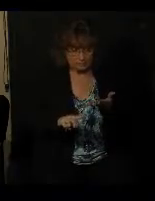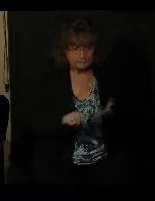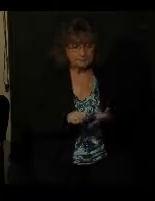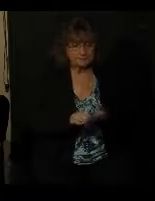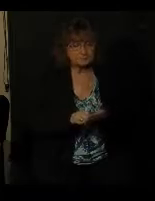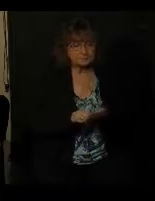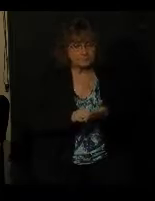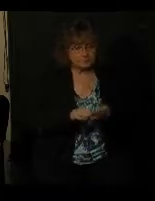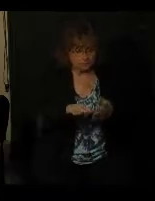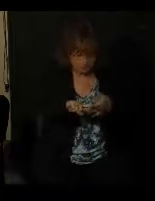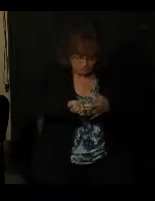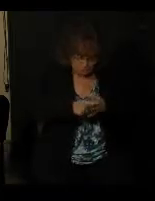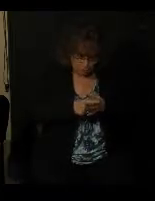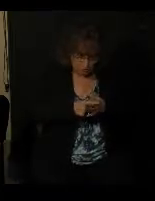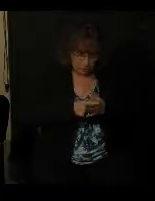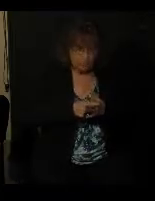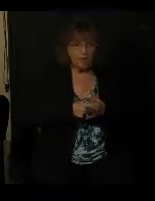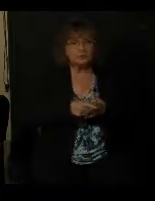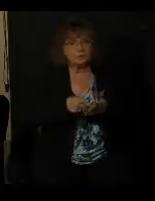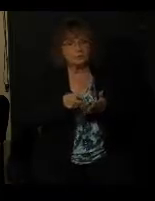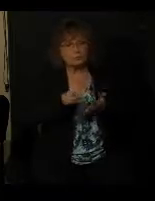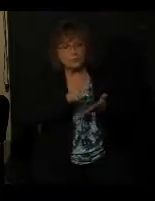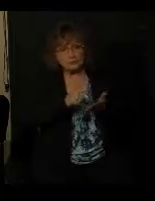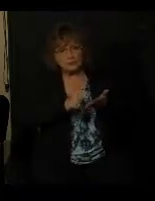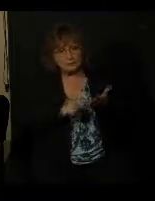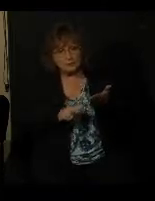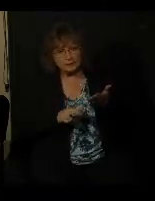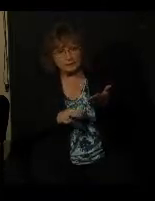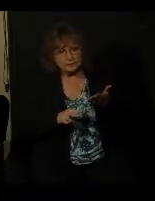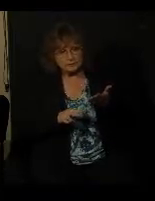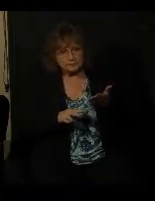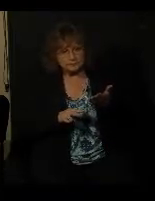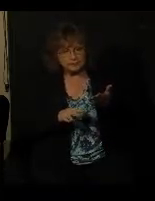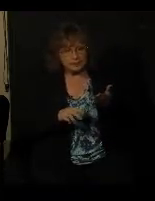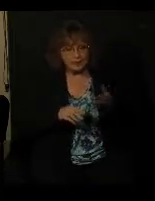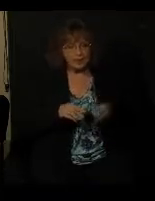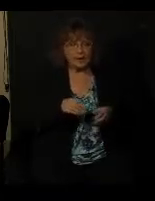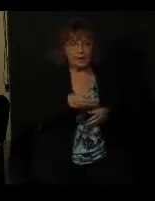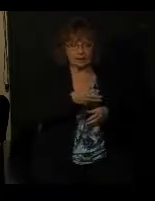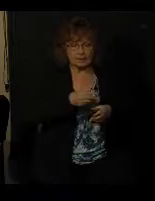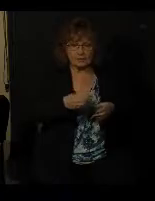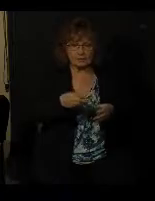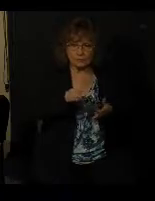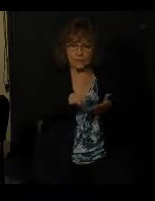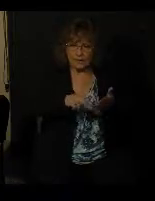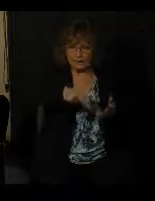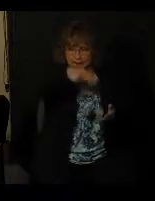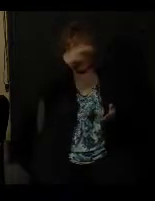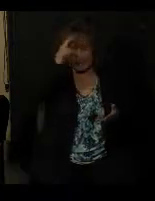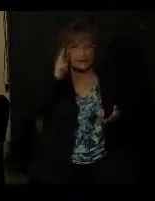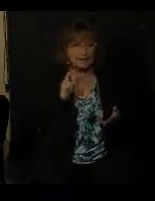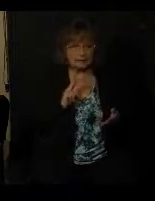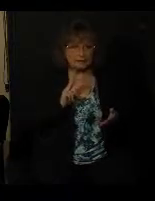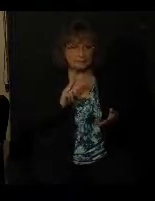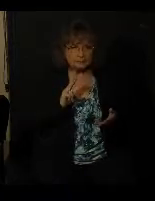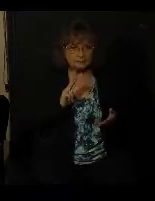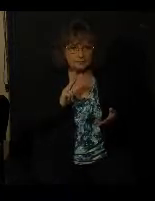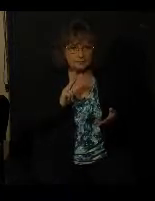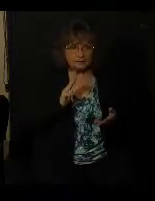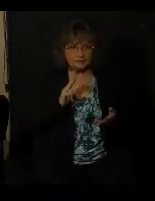in Samuel and Hannah's heart. "There is none like our rock."